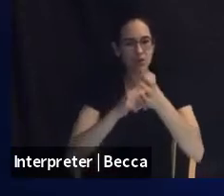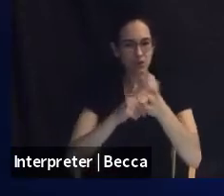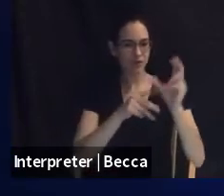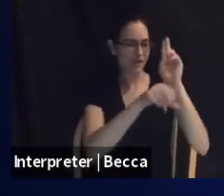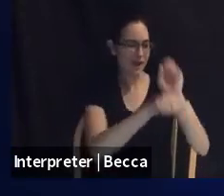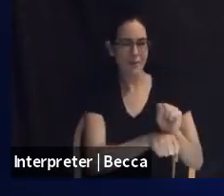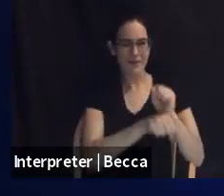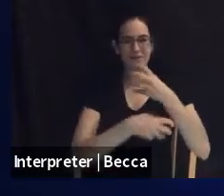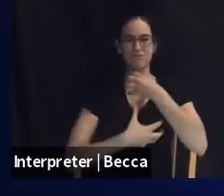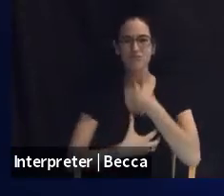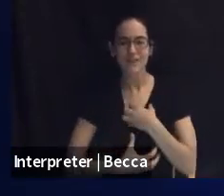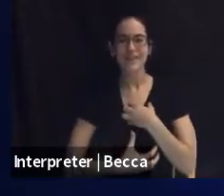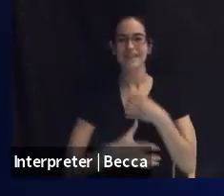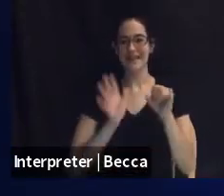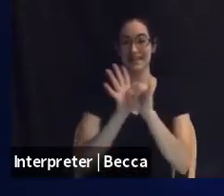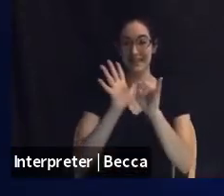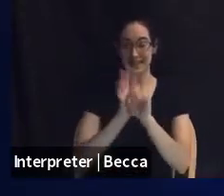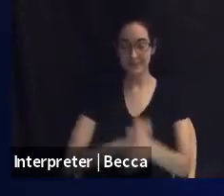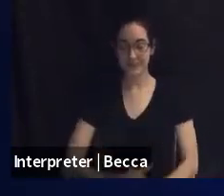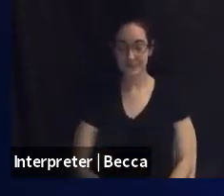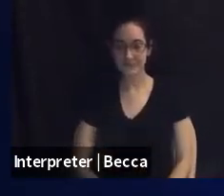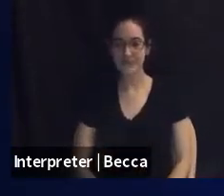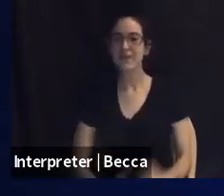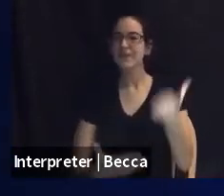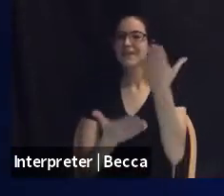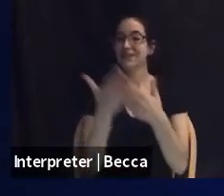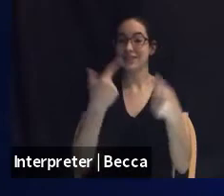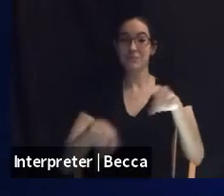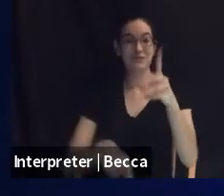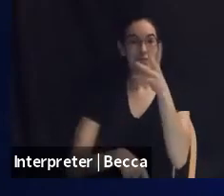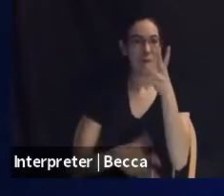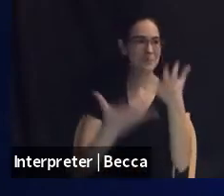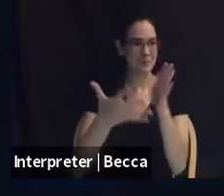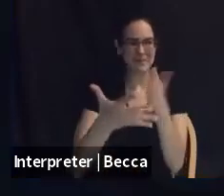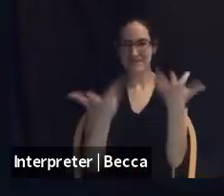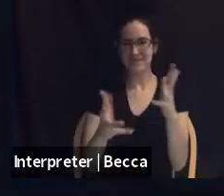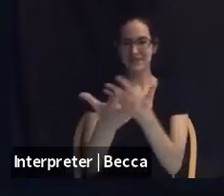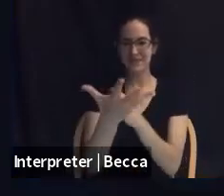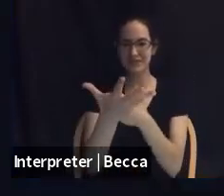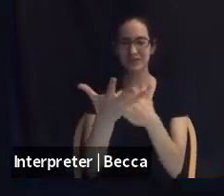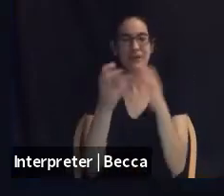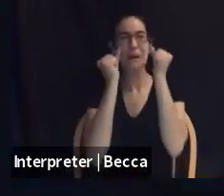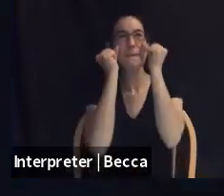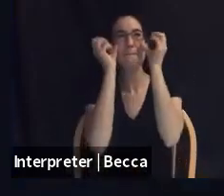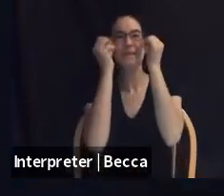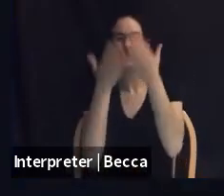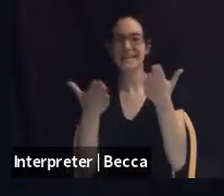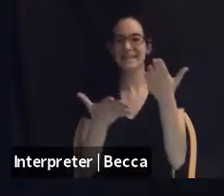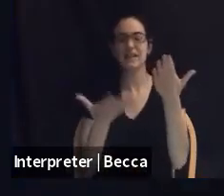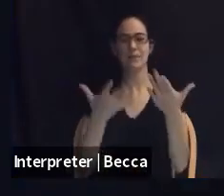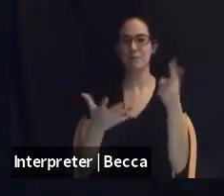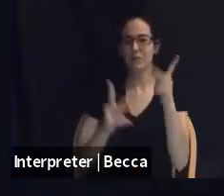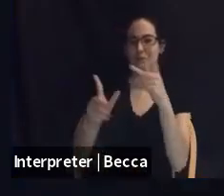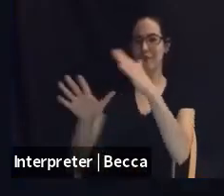you, but some of you moms probably cook some incredible dishes, and when people leave your house, they probably smell like your food. Like, that's